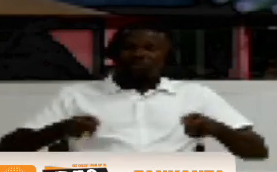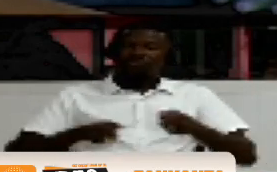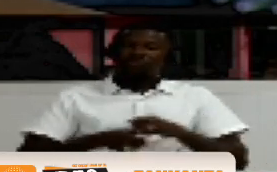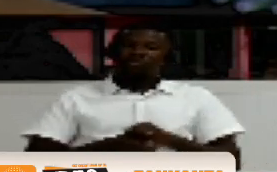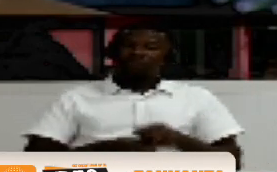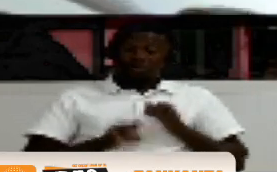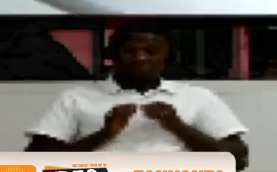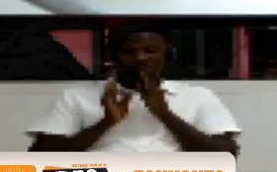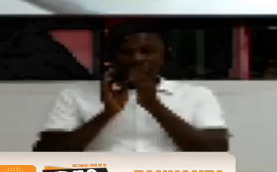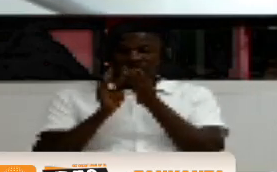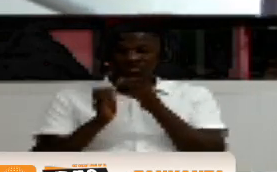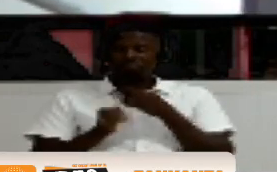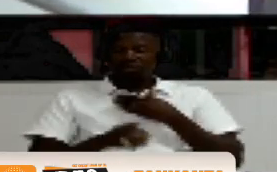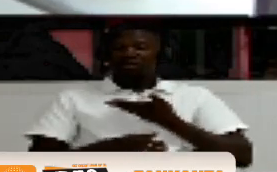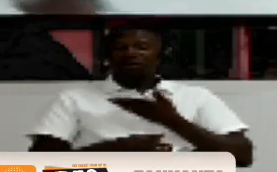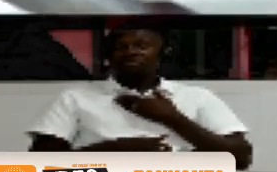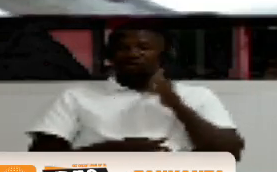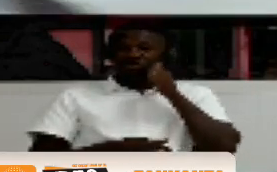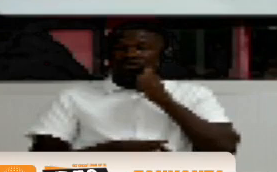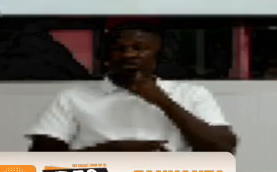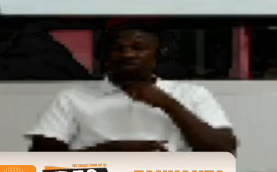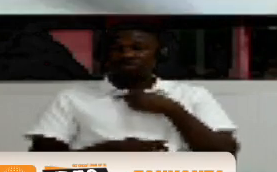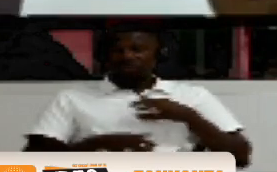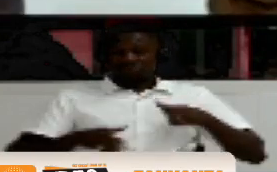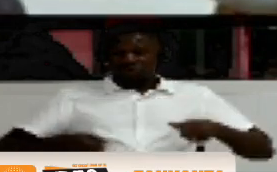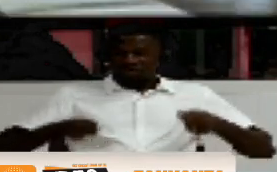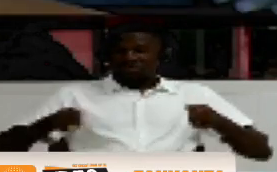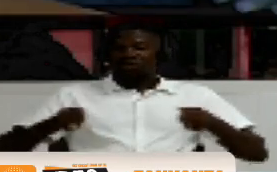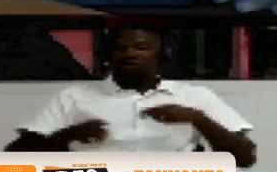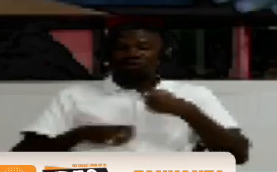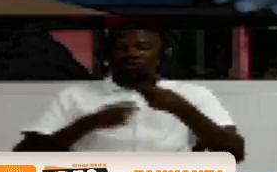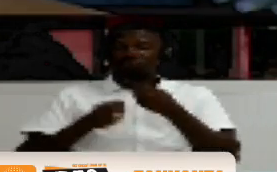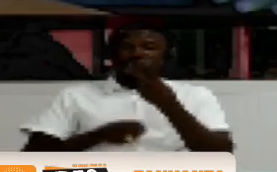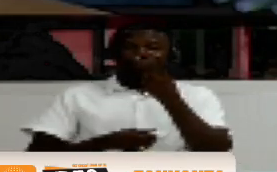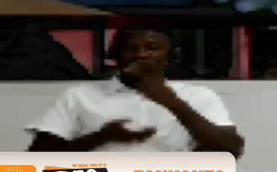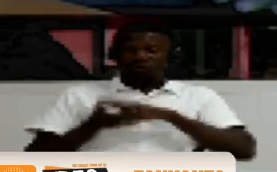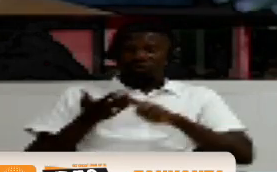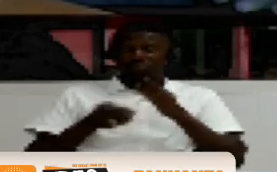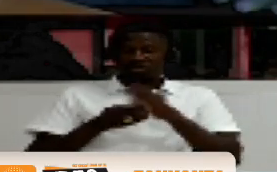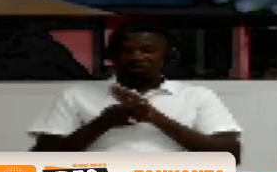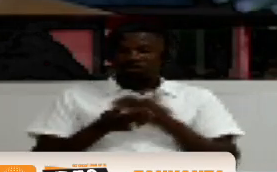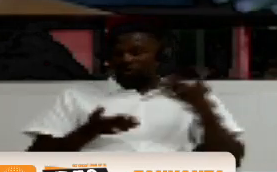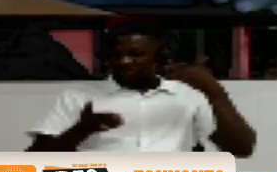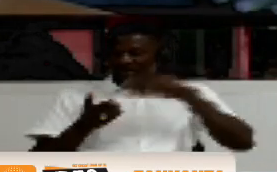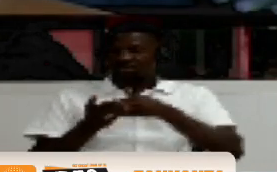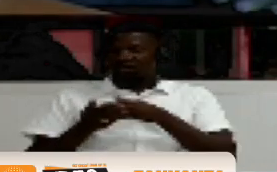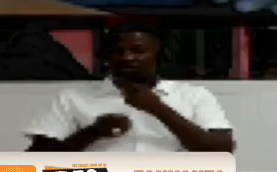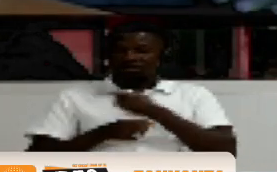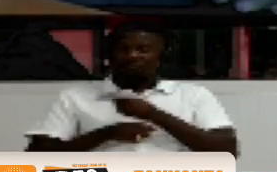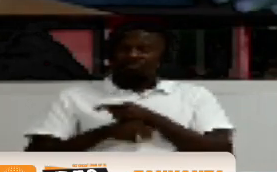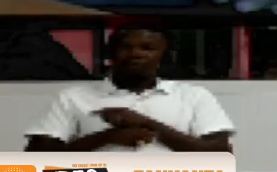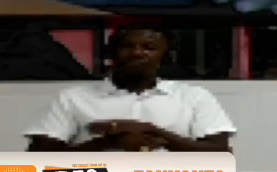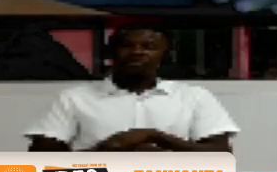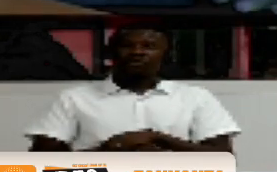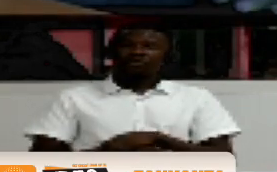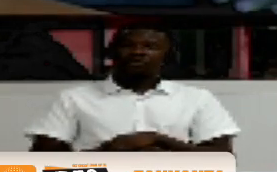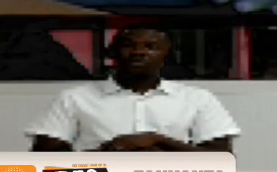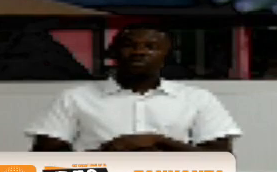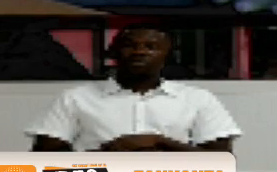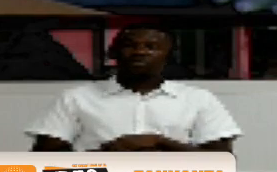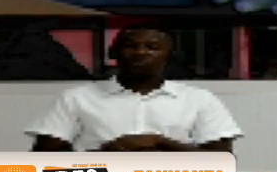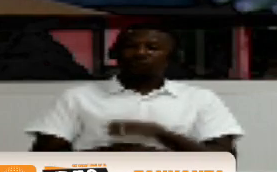them, I've been using these crutches almost 2 weeks before we came. So the treatment had